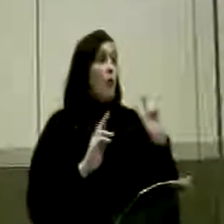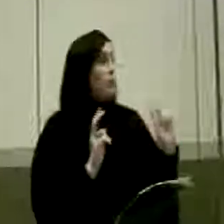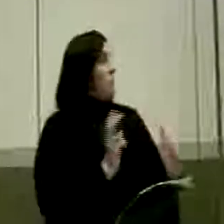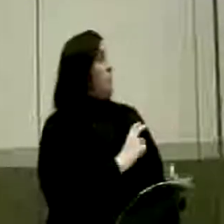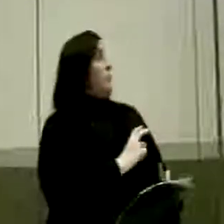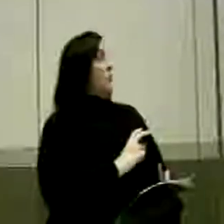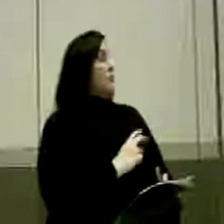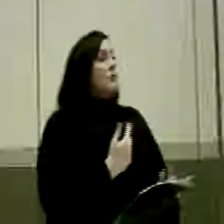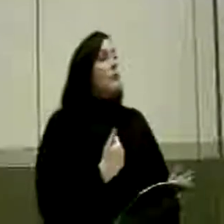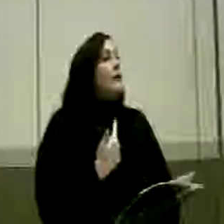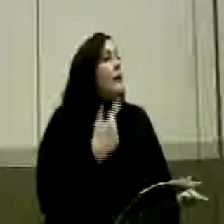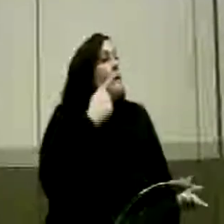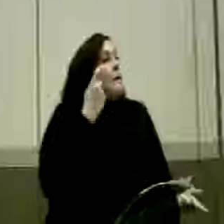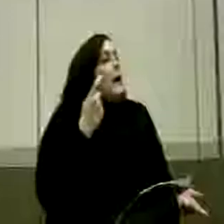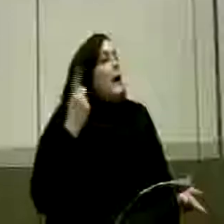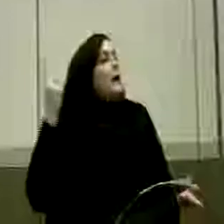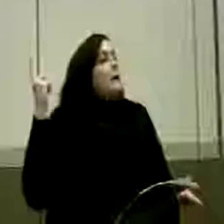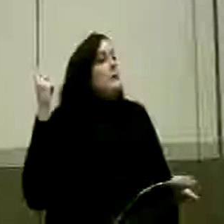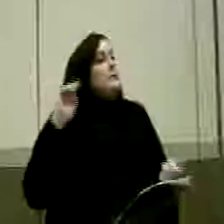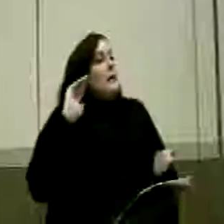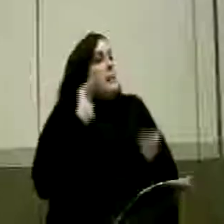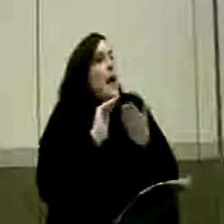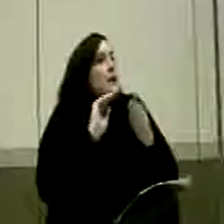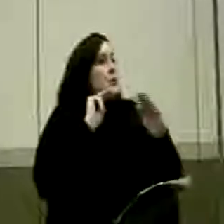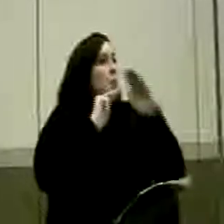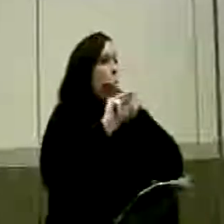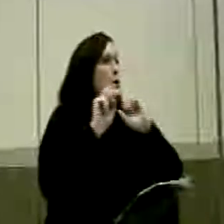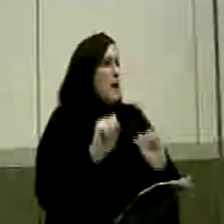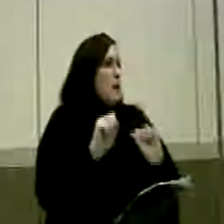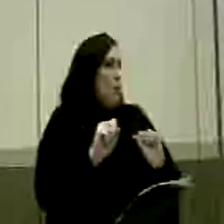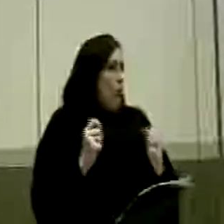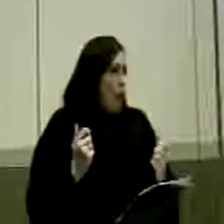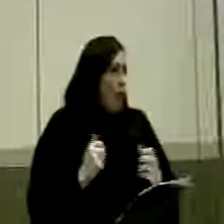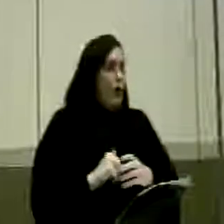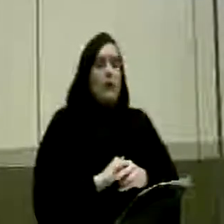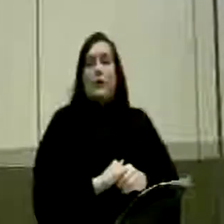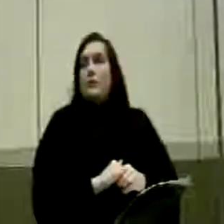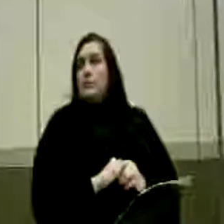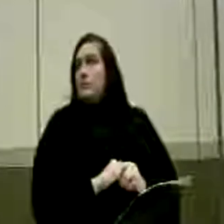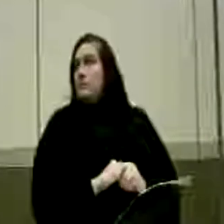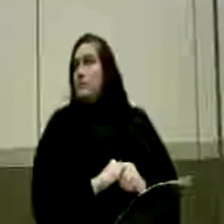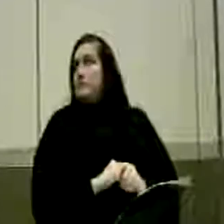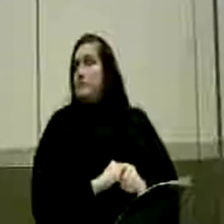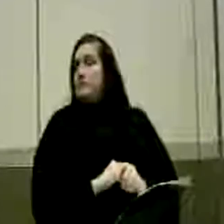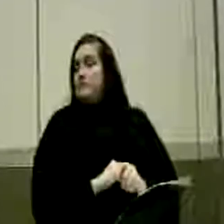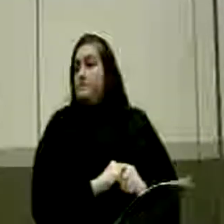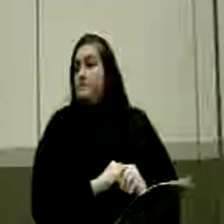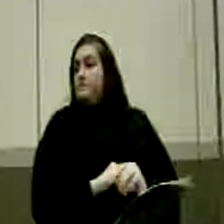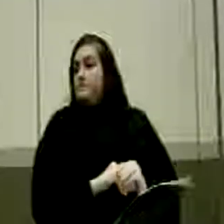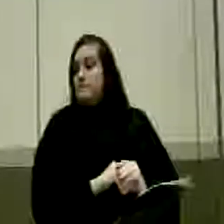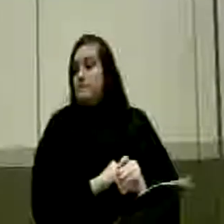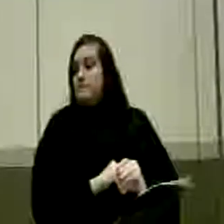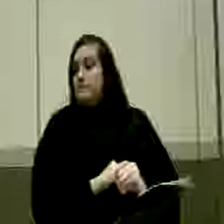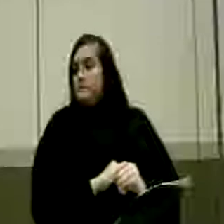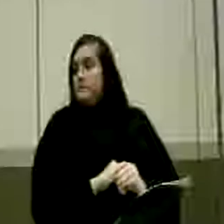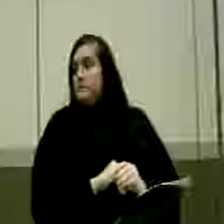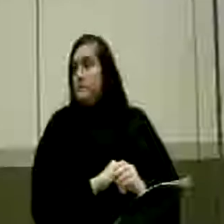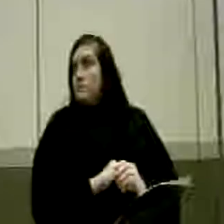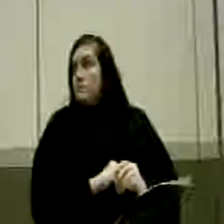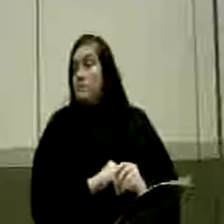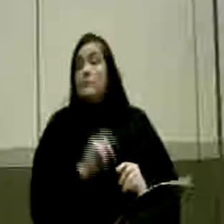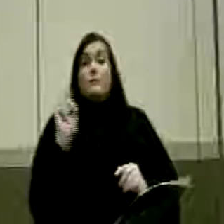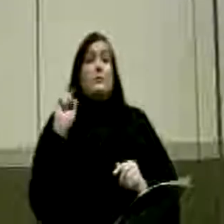because it's less predictable. So that kind of what I'm discussing here. It can create